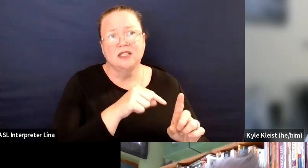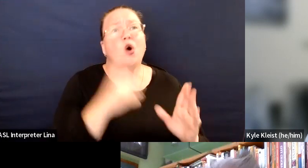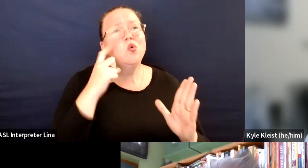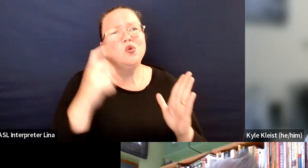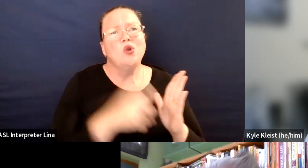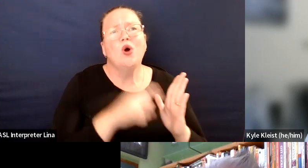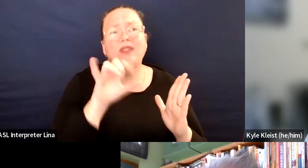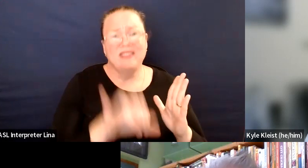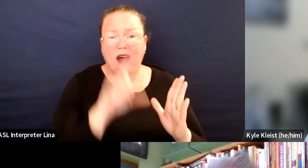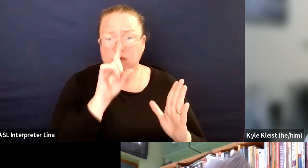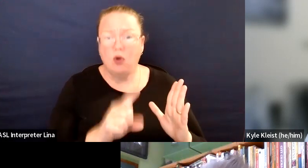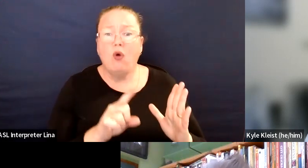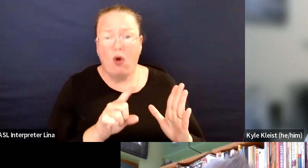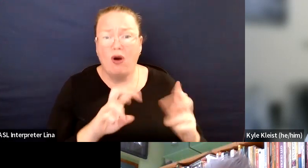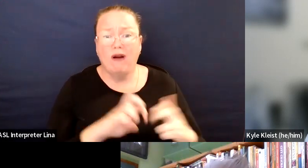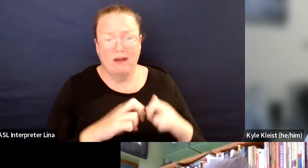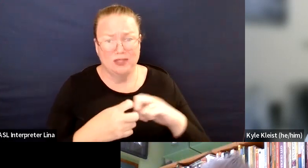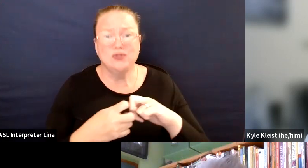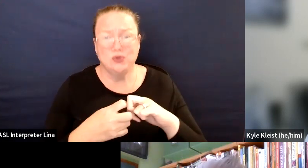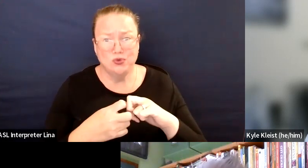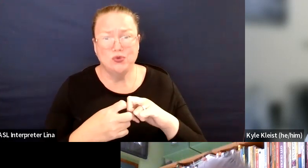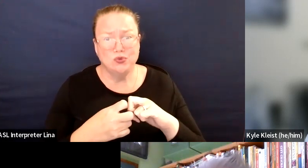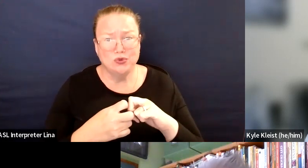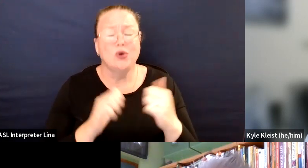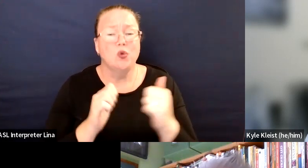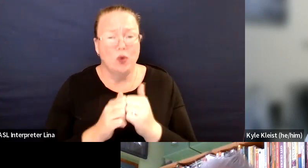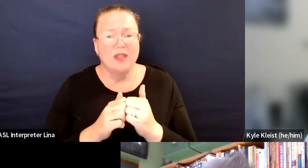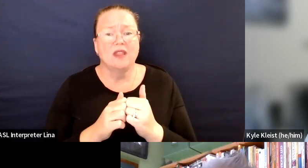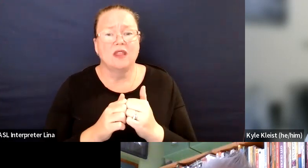Recognizing that there are indeed issues with